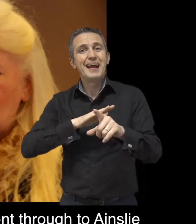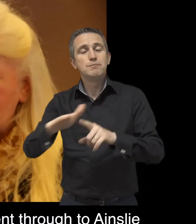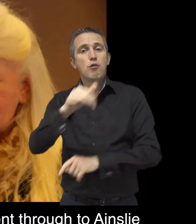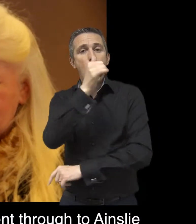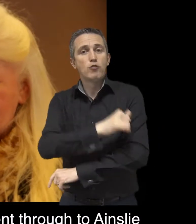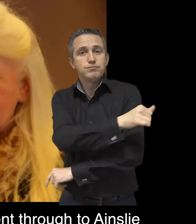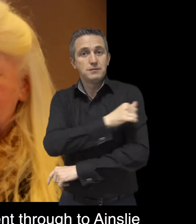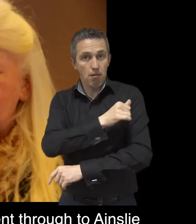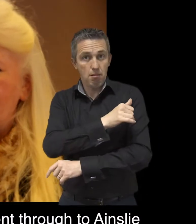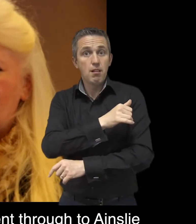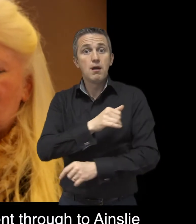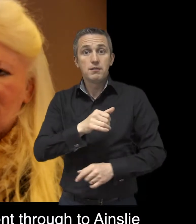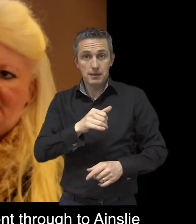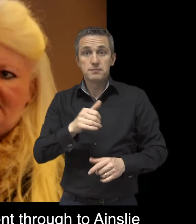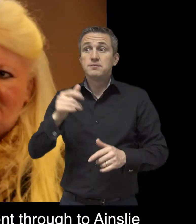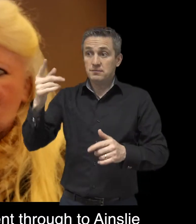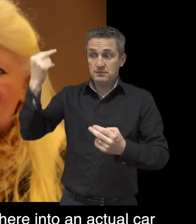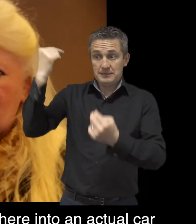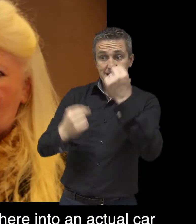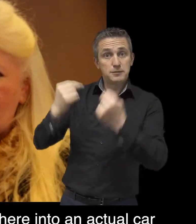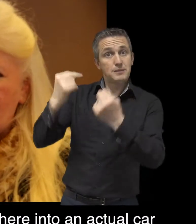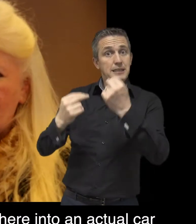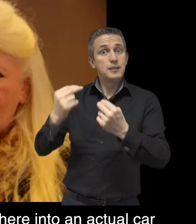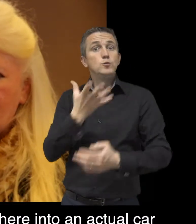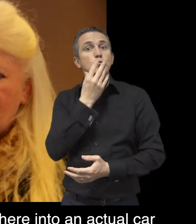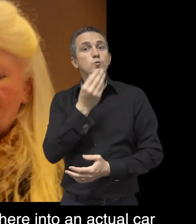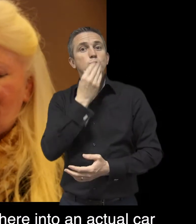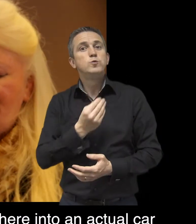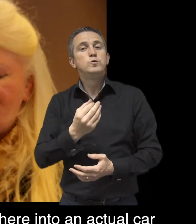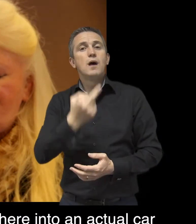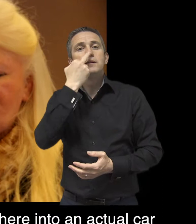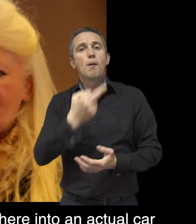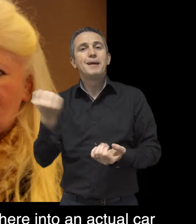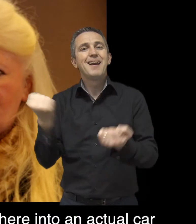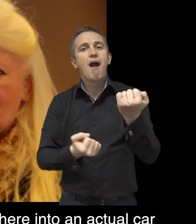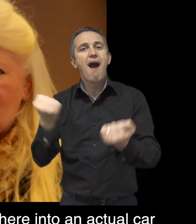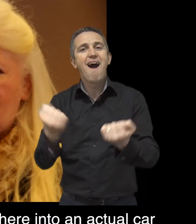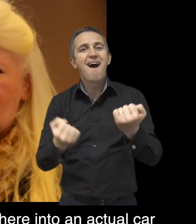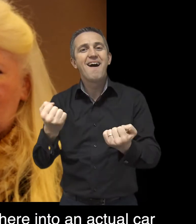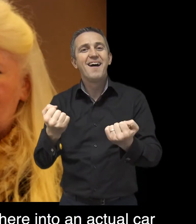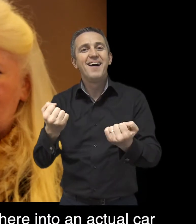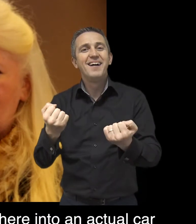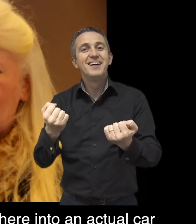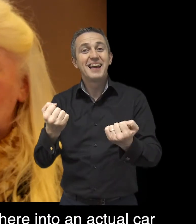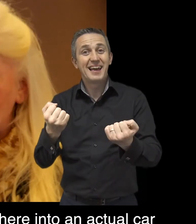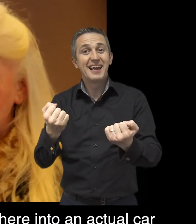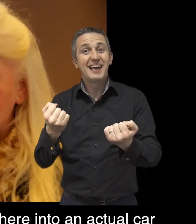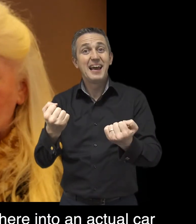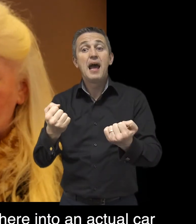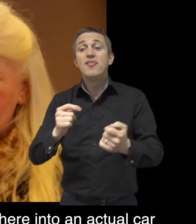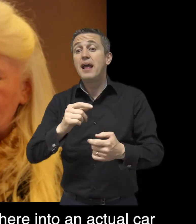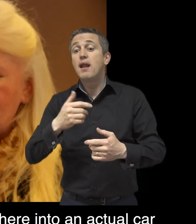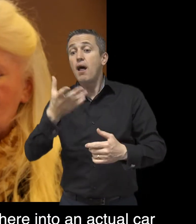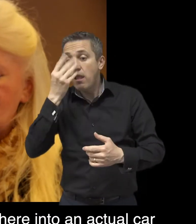And I got assessed and went into a kind of a dummy car. And then for there, into an